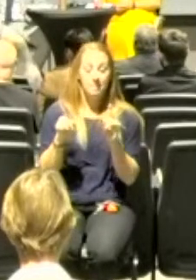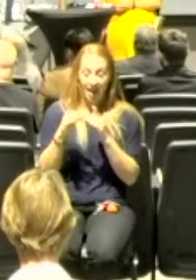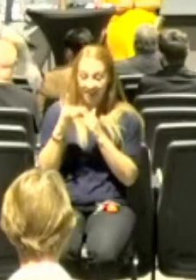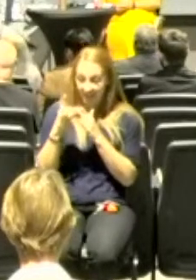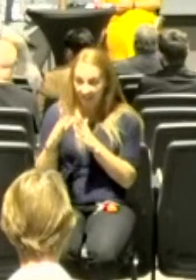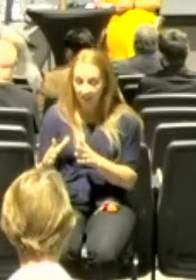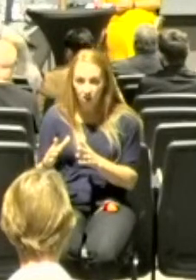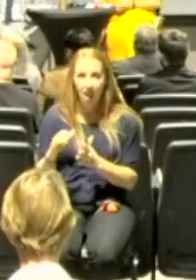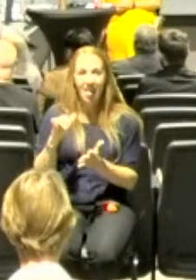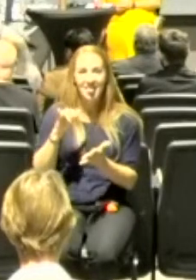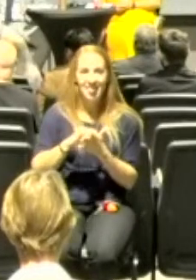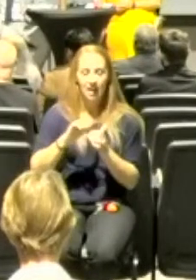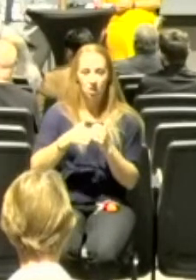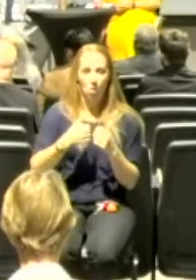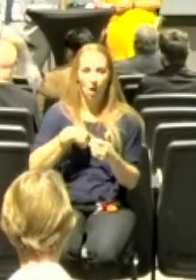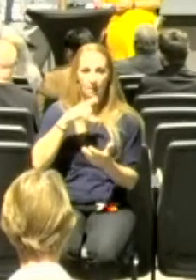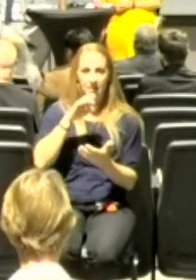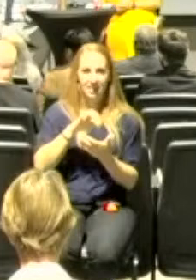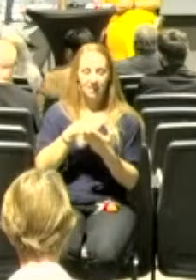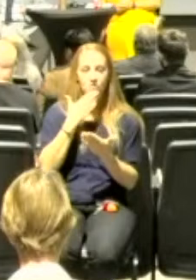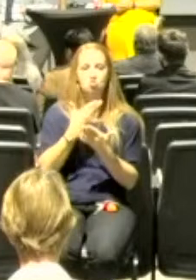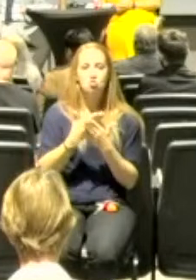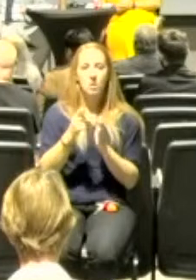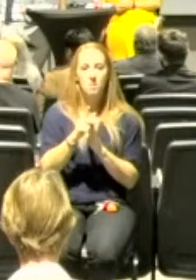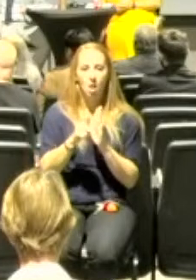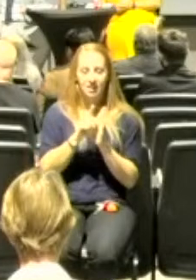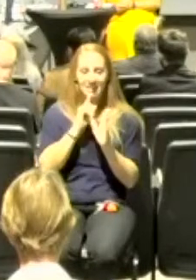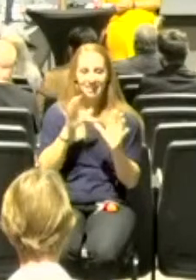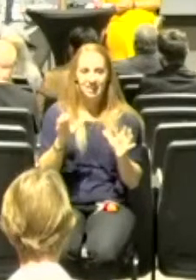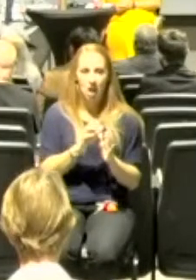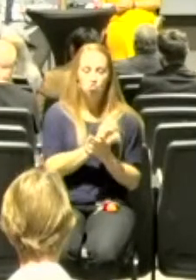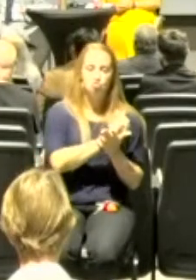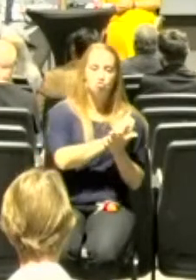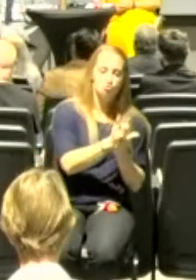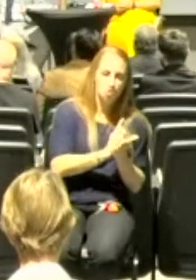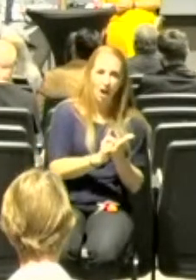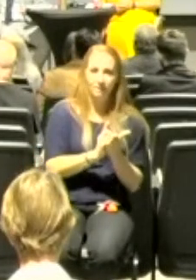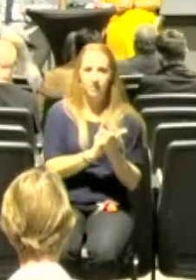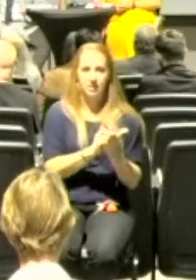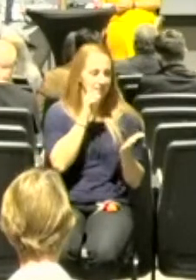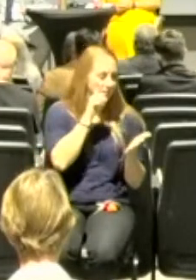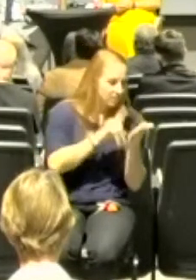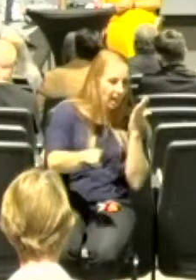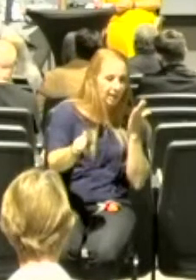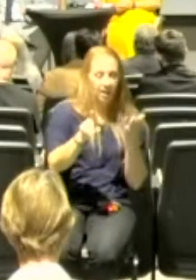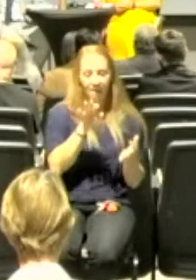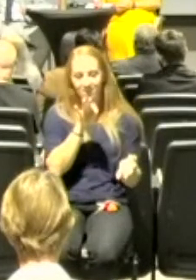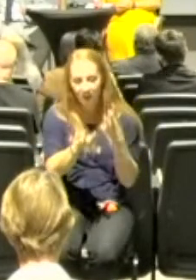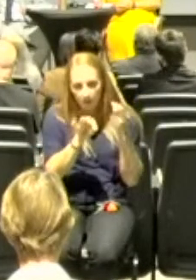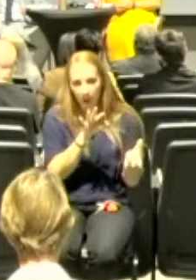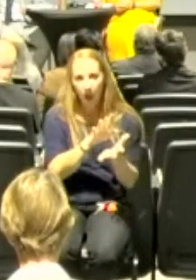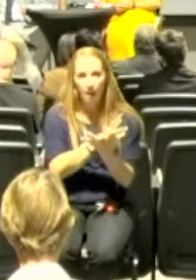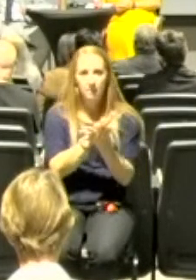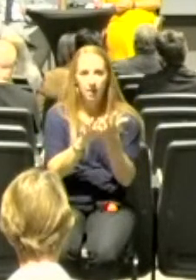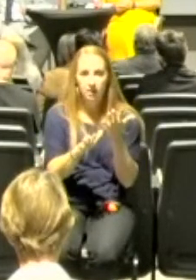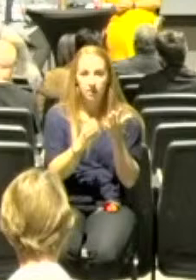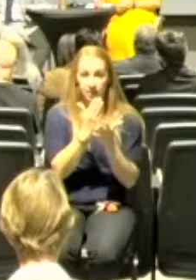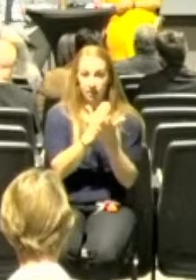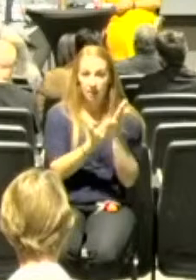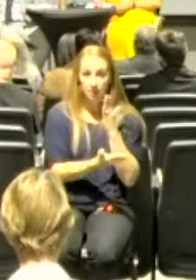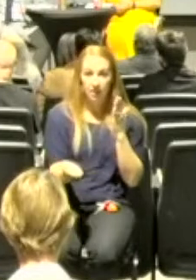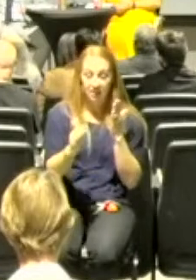with them, that's how I believe good policy is done. You draft it, you vet it, you get feedback. There are things in that policy that I didn't